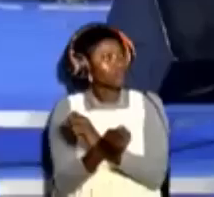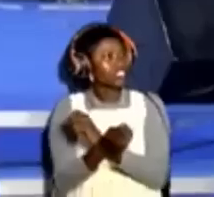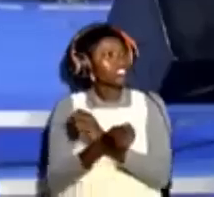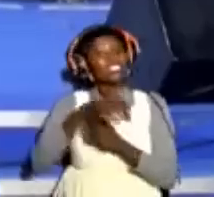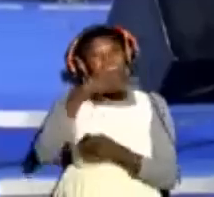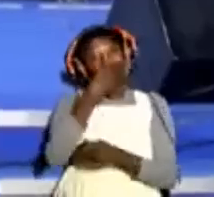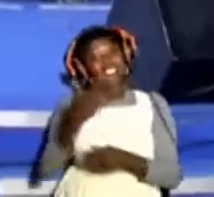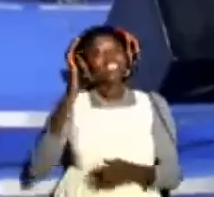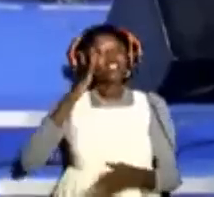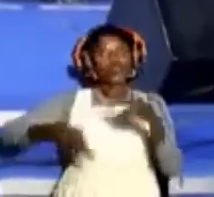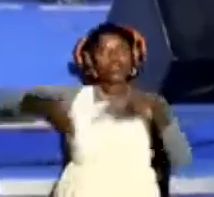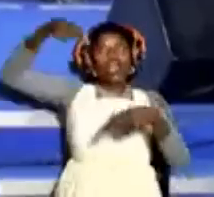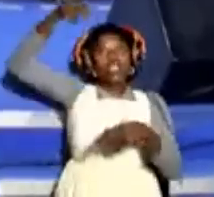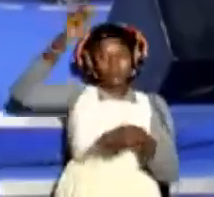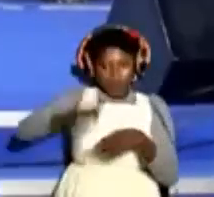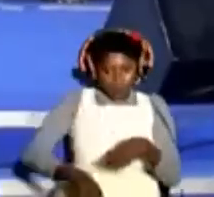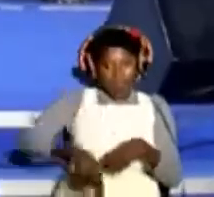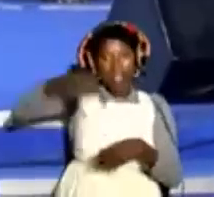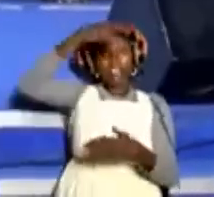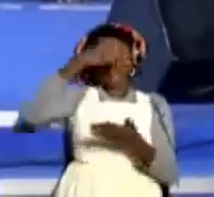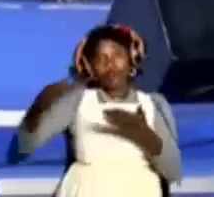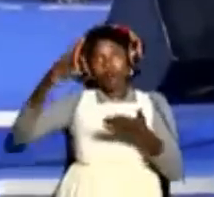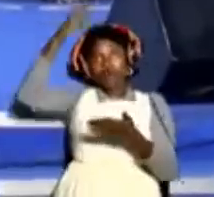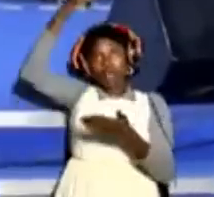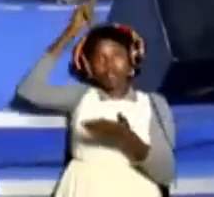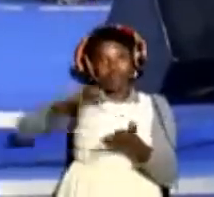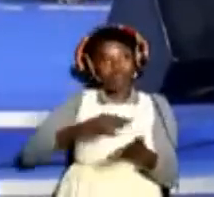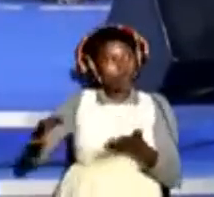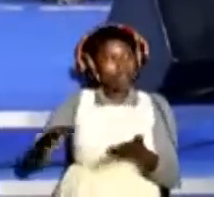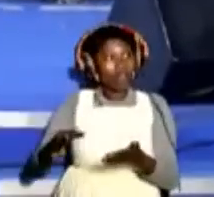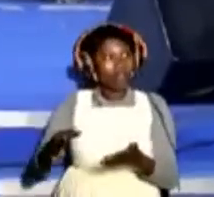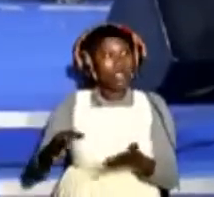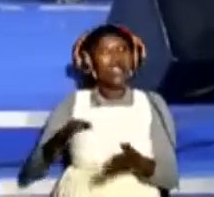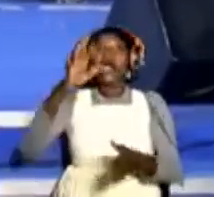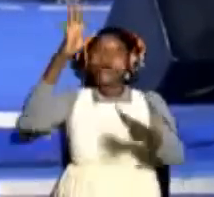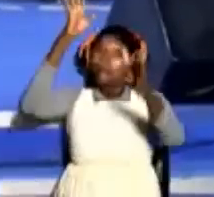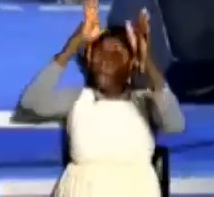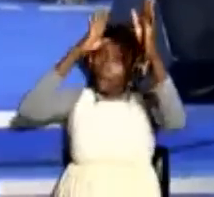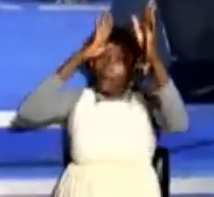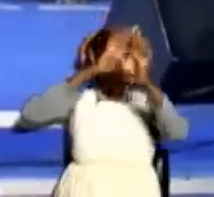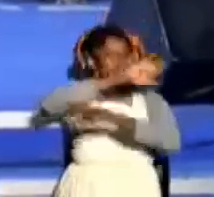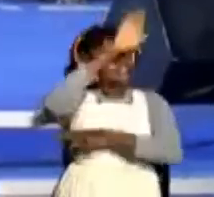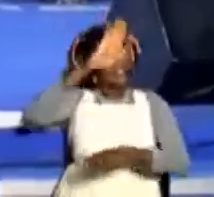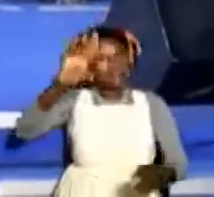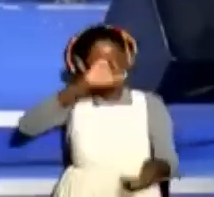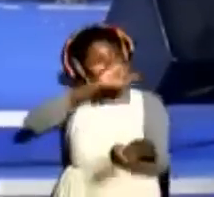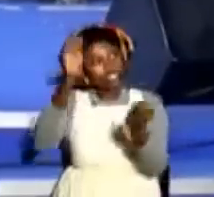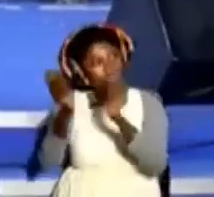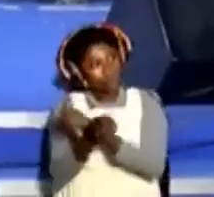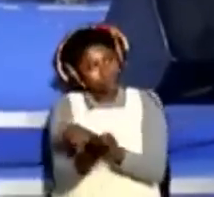Things will rise and go, rise up and rise and go down. Baba has never changed.